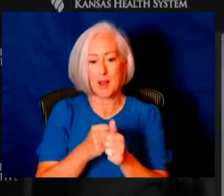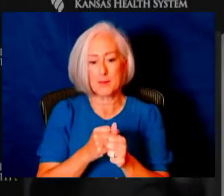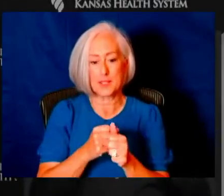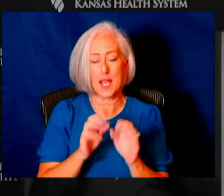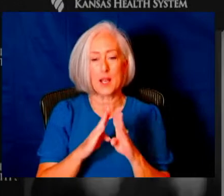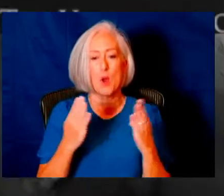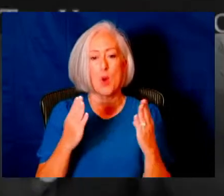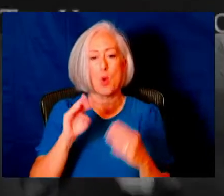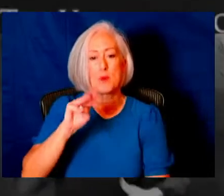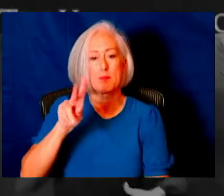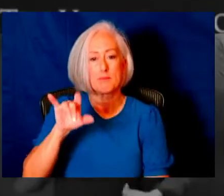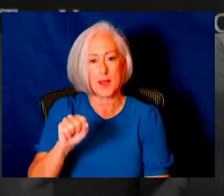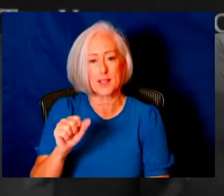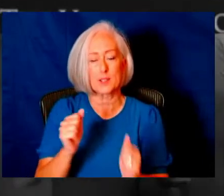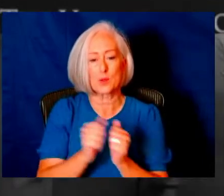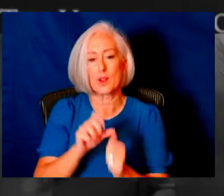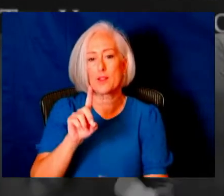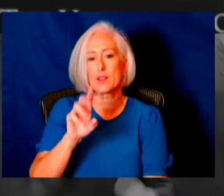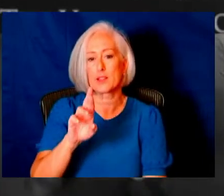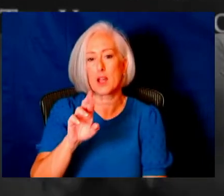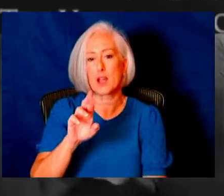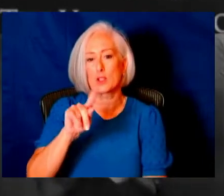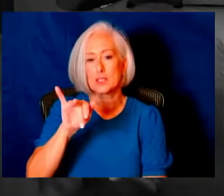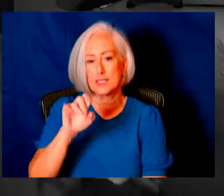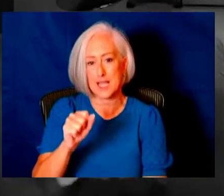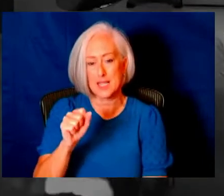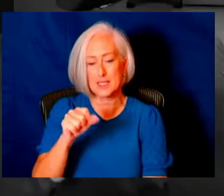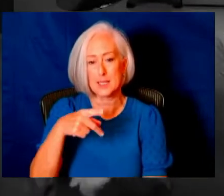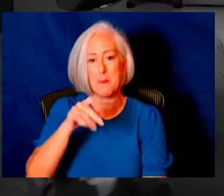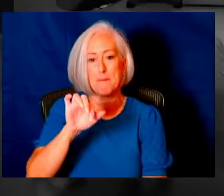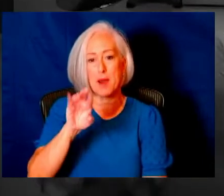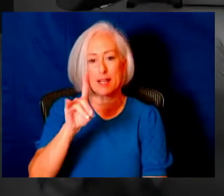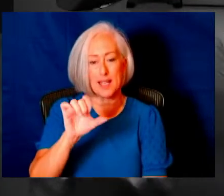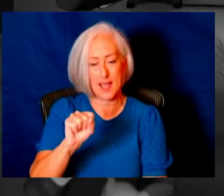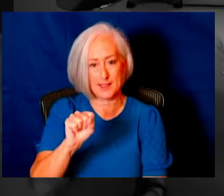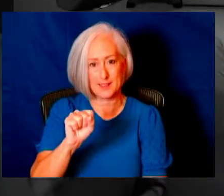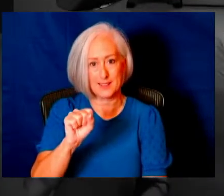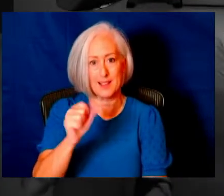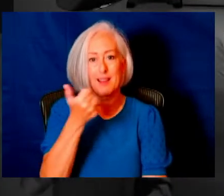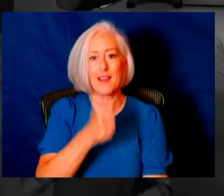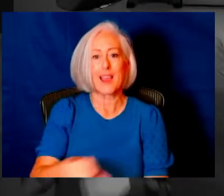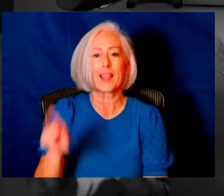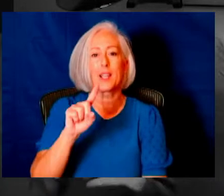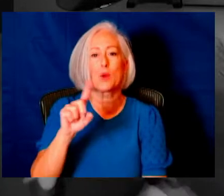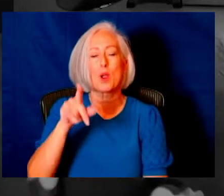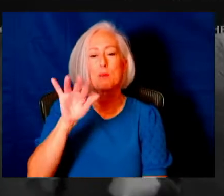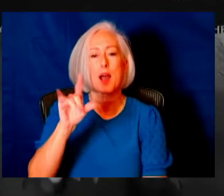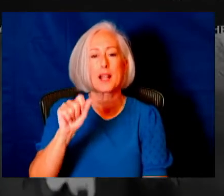Dr. Stites podcasts. Now, everywhere podcasts are available.